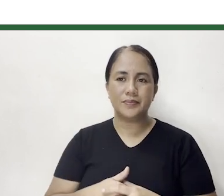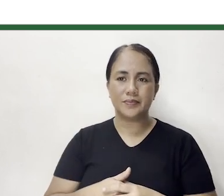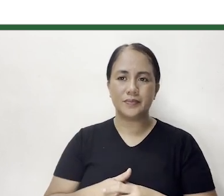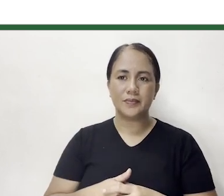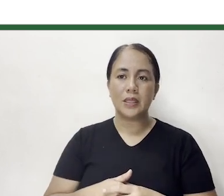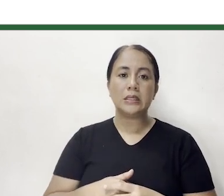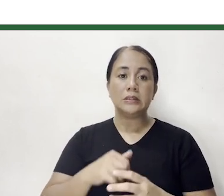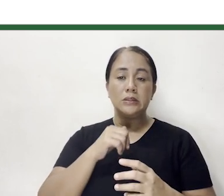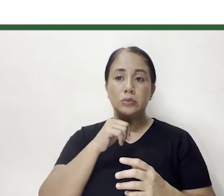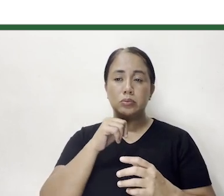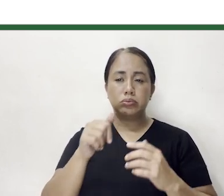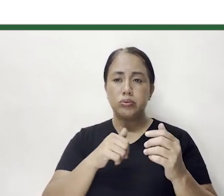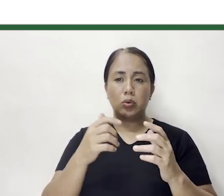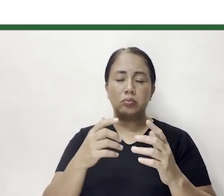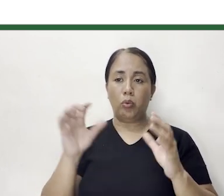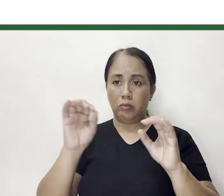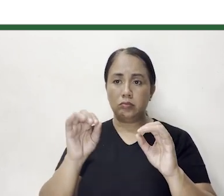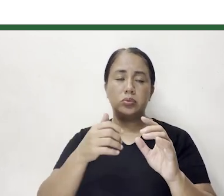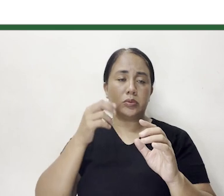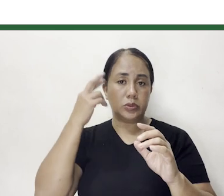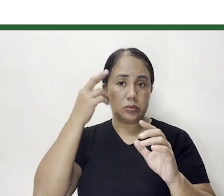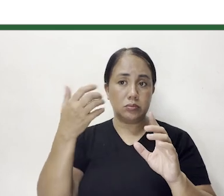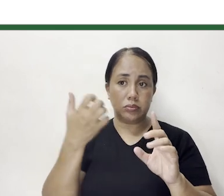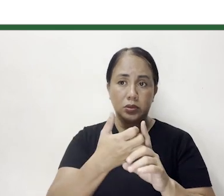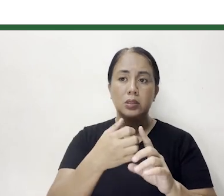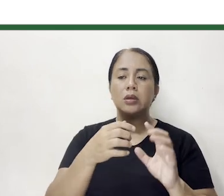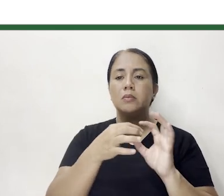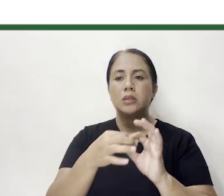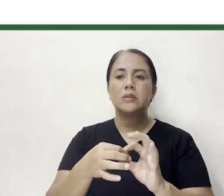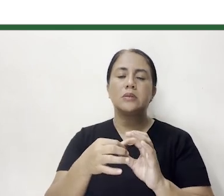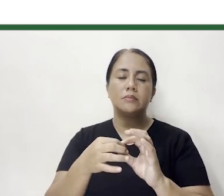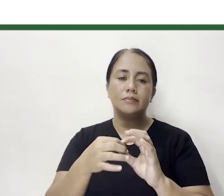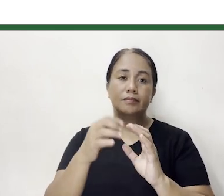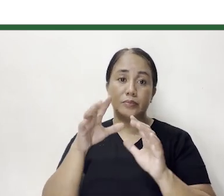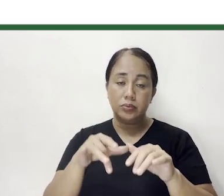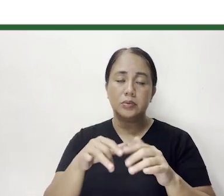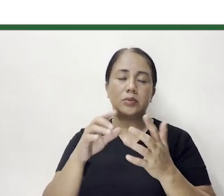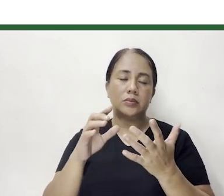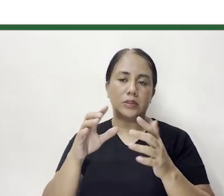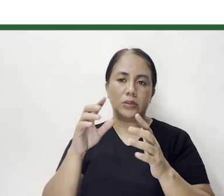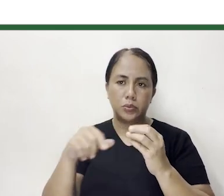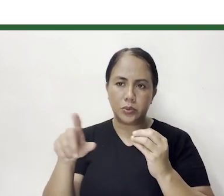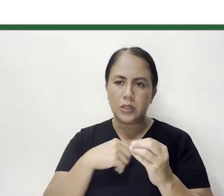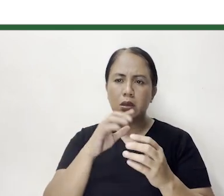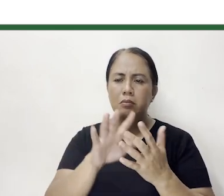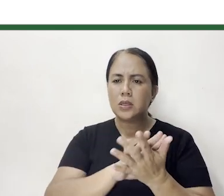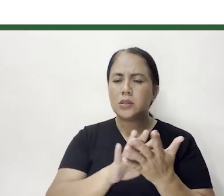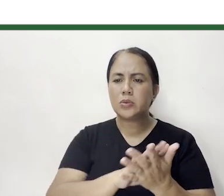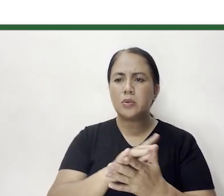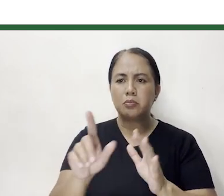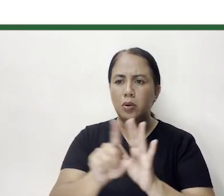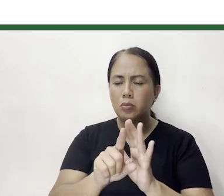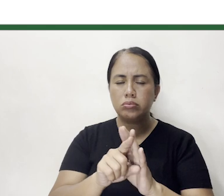of disability. Denial of reasonable accommodation is disability-based discrimination. It is a